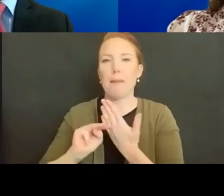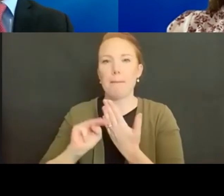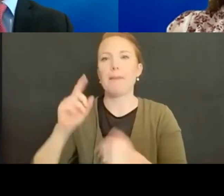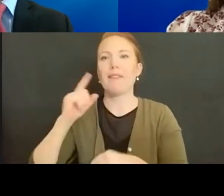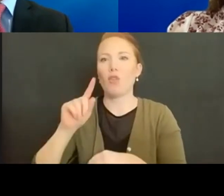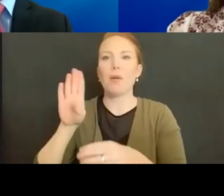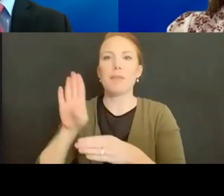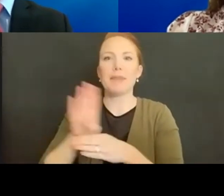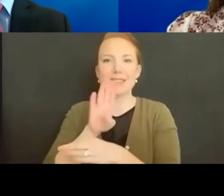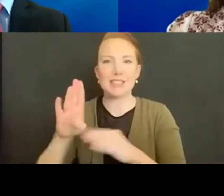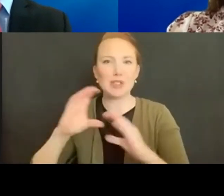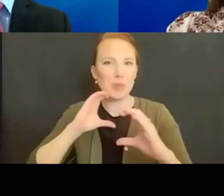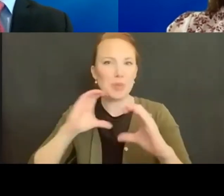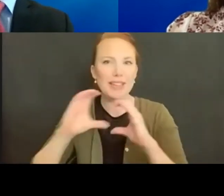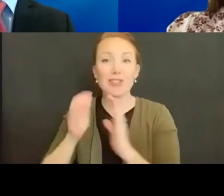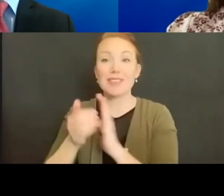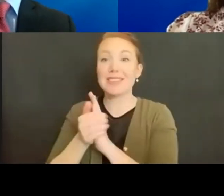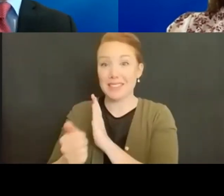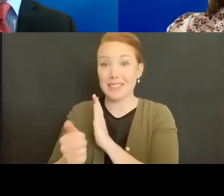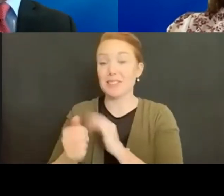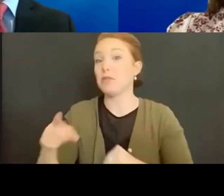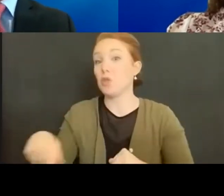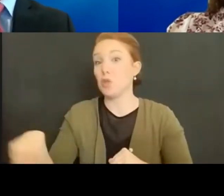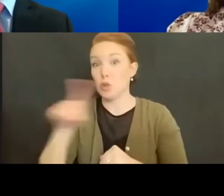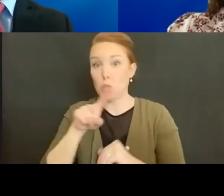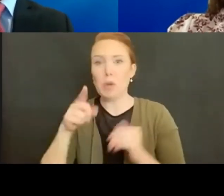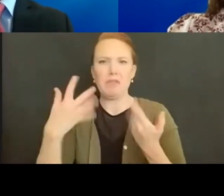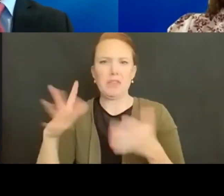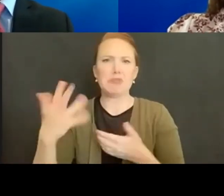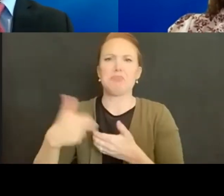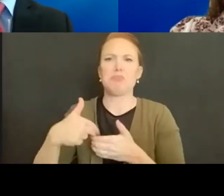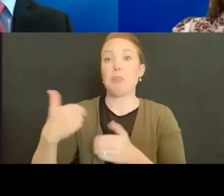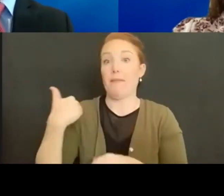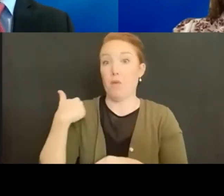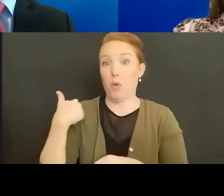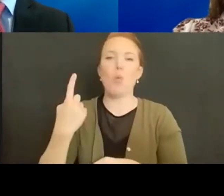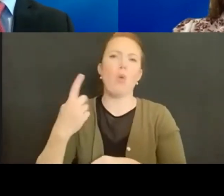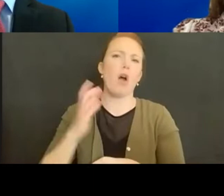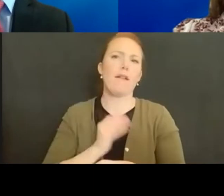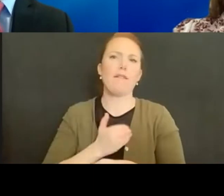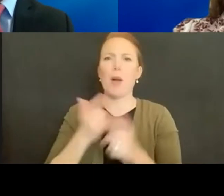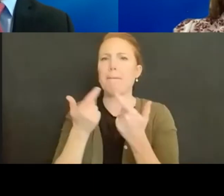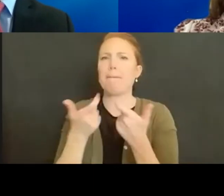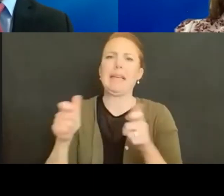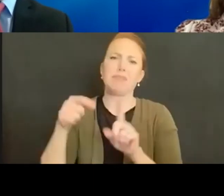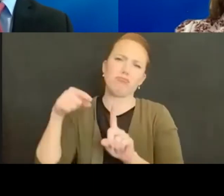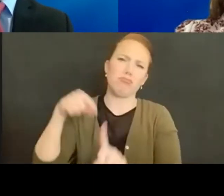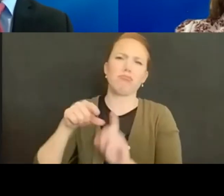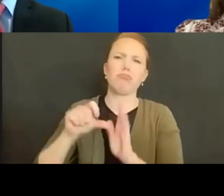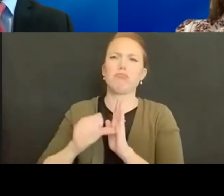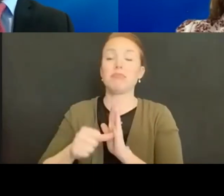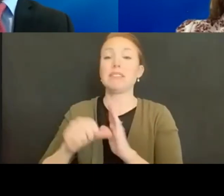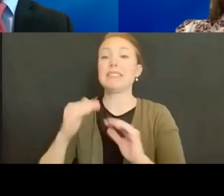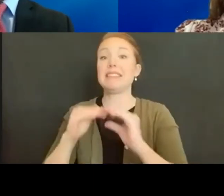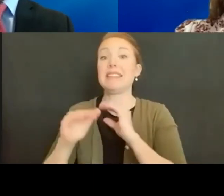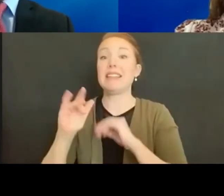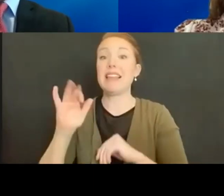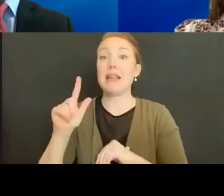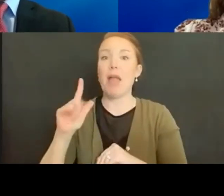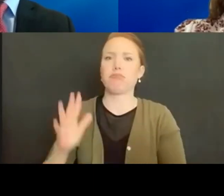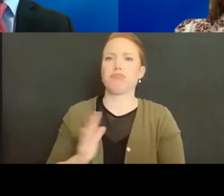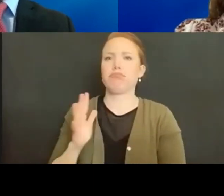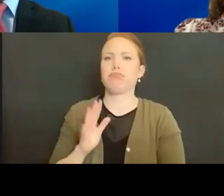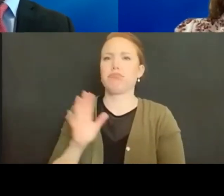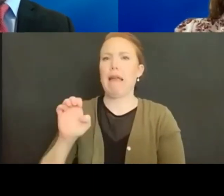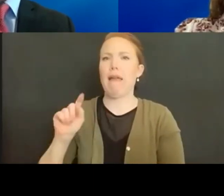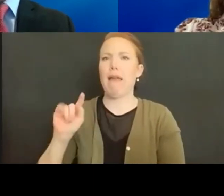business communication skills. Those of you who have been here before, you know one of our biggest things is email etiquette. If you're new to